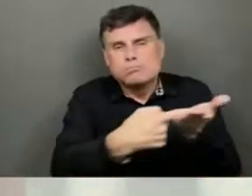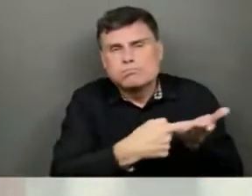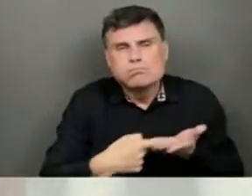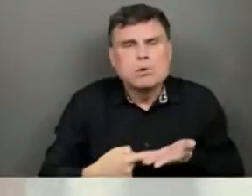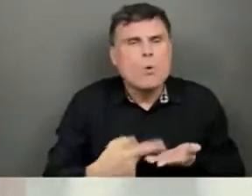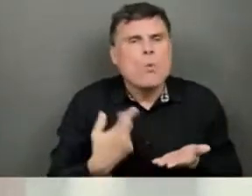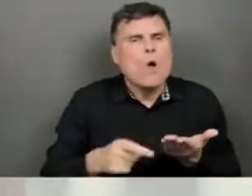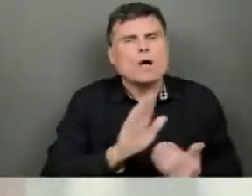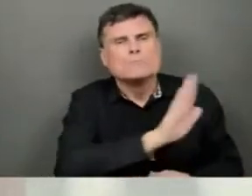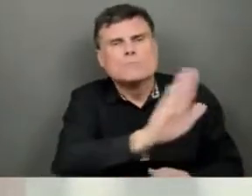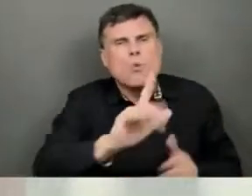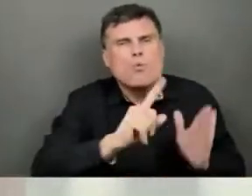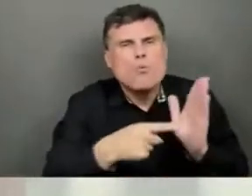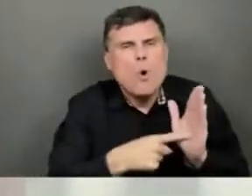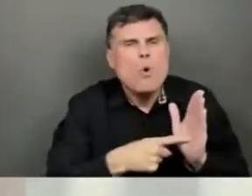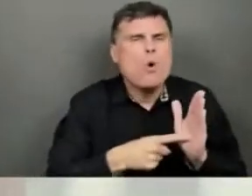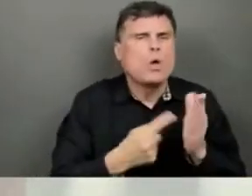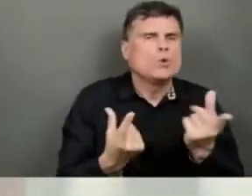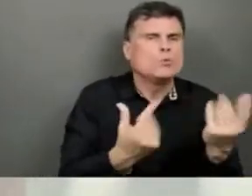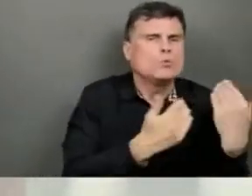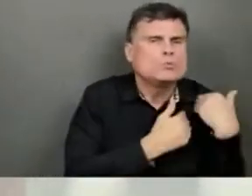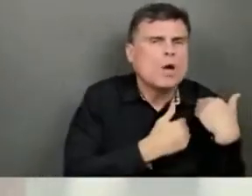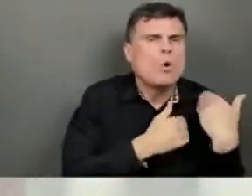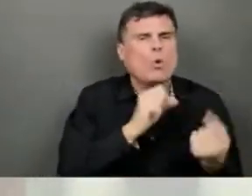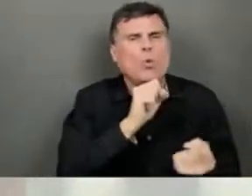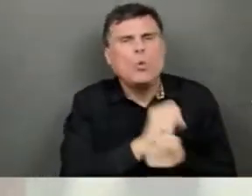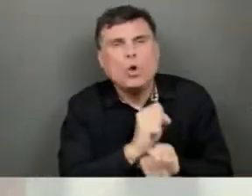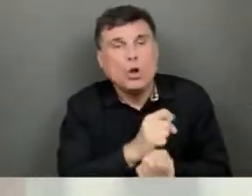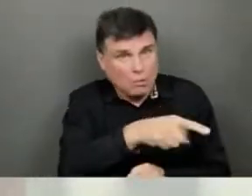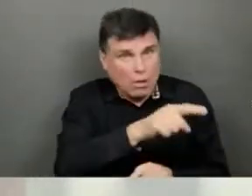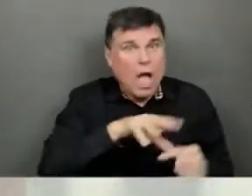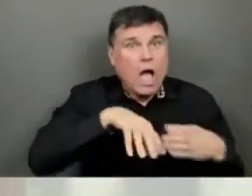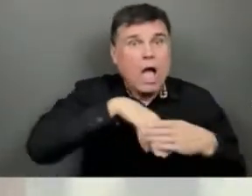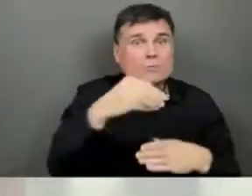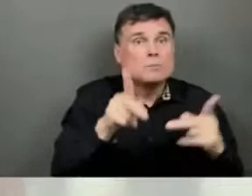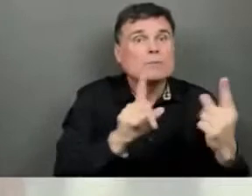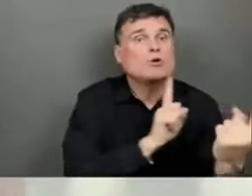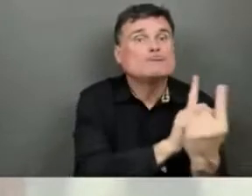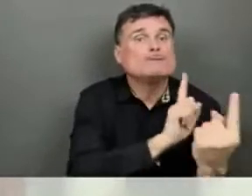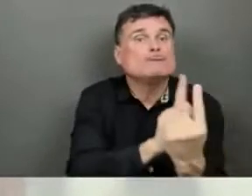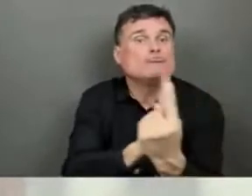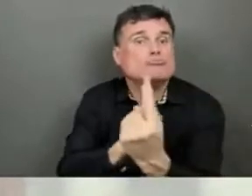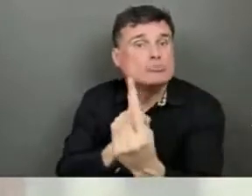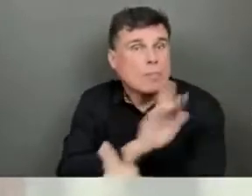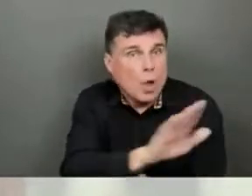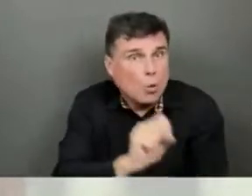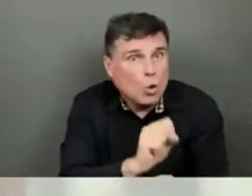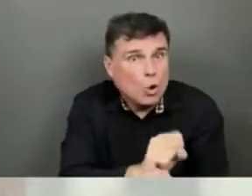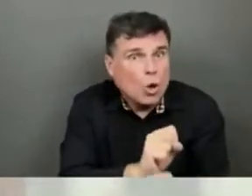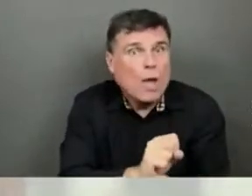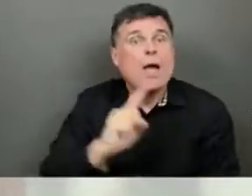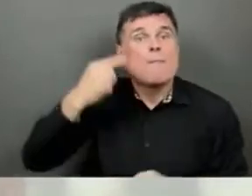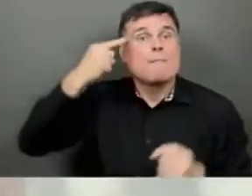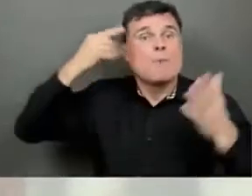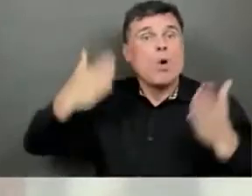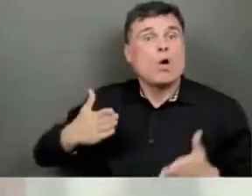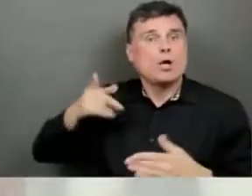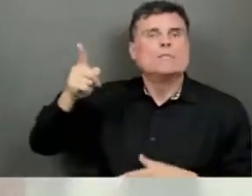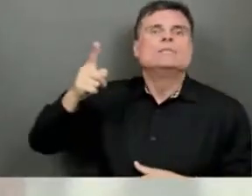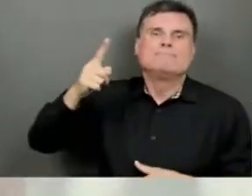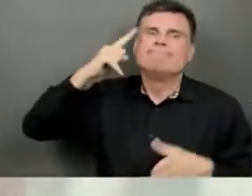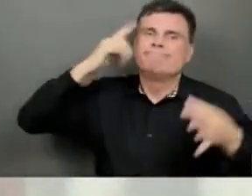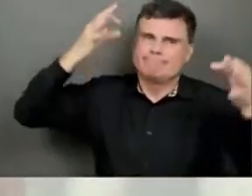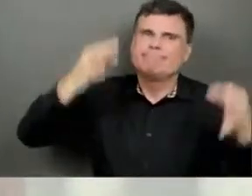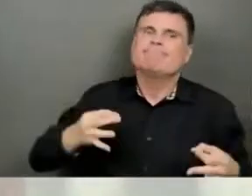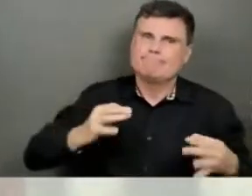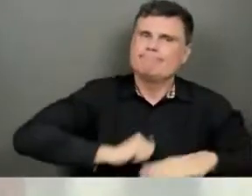are public-facing workers, and they made the decision as employers to have this in place for employees